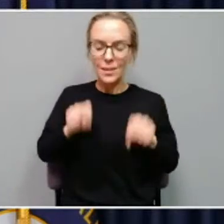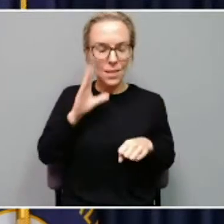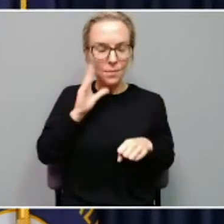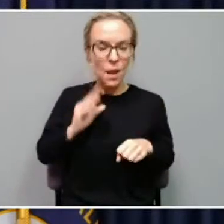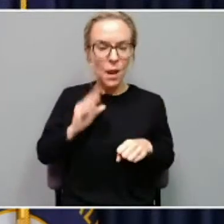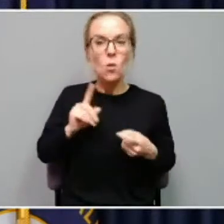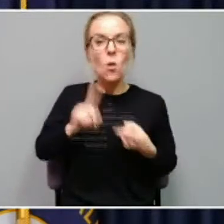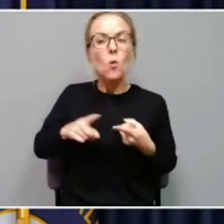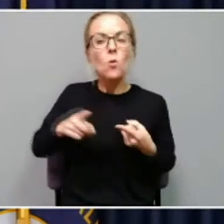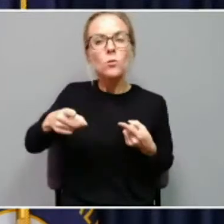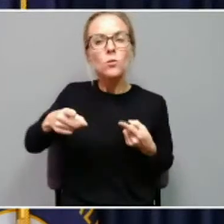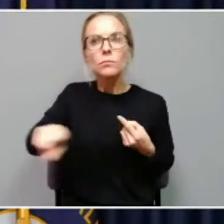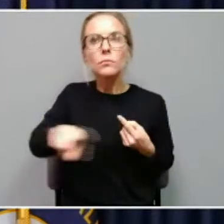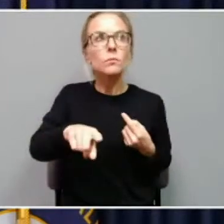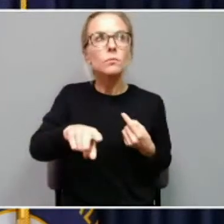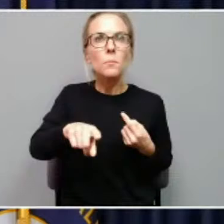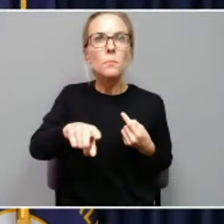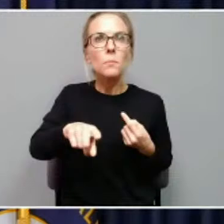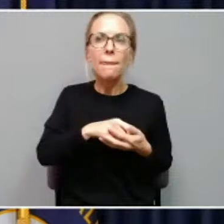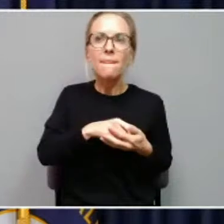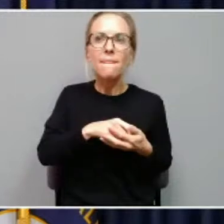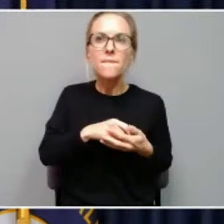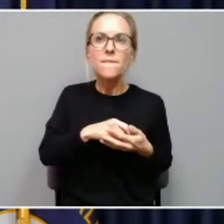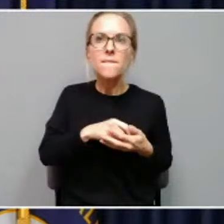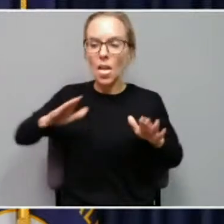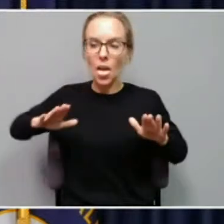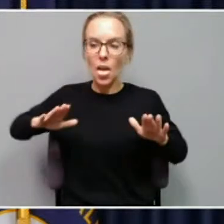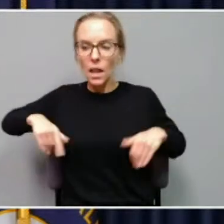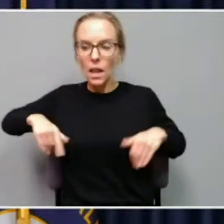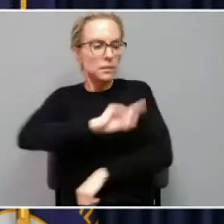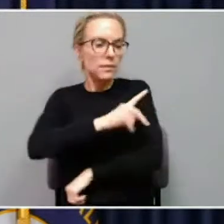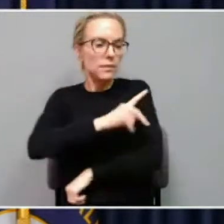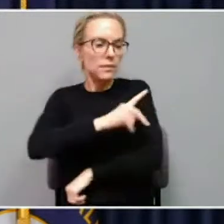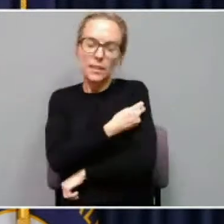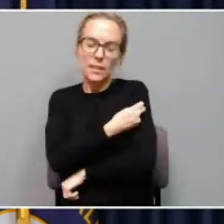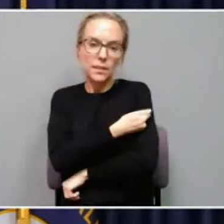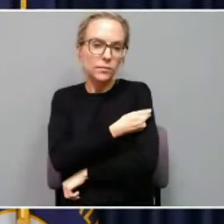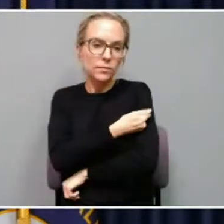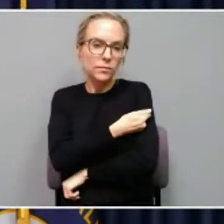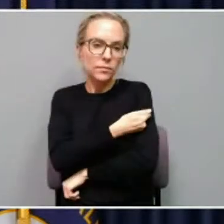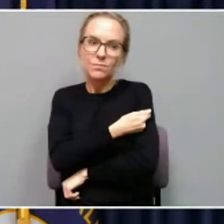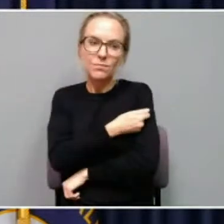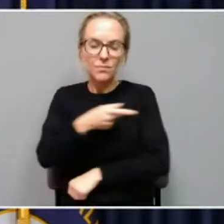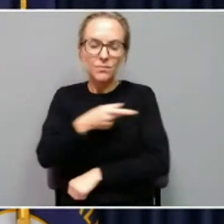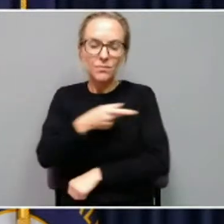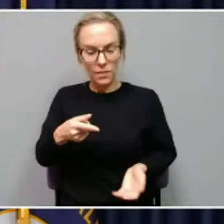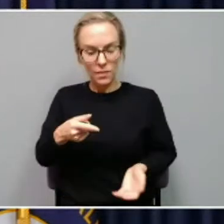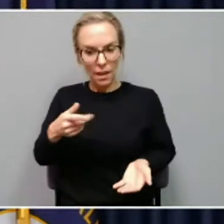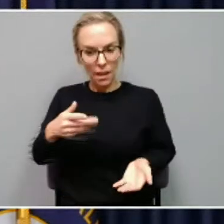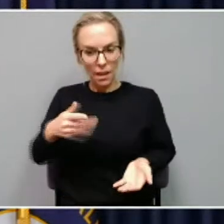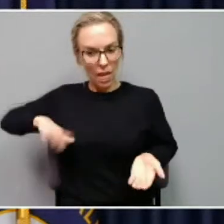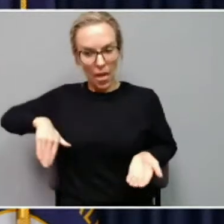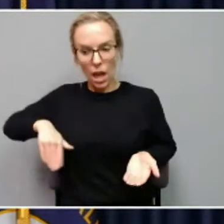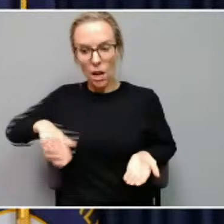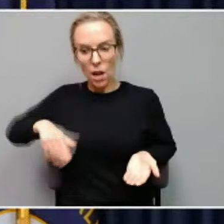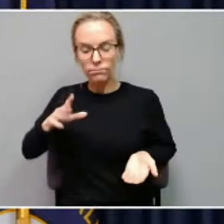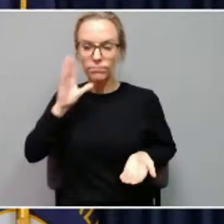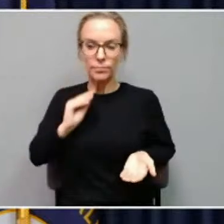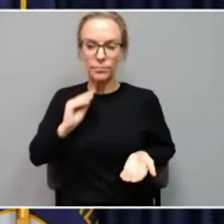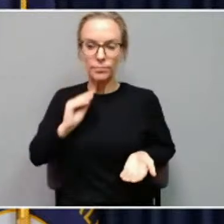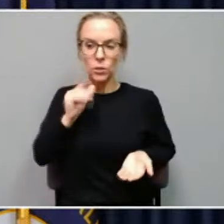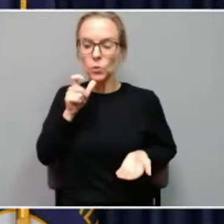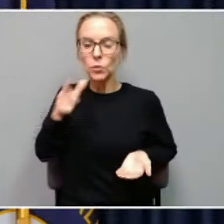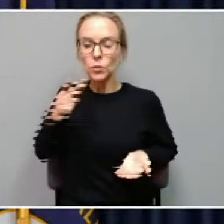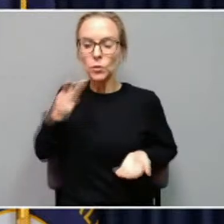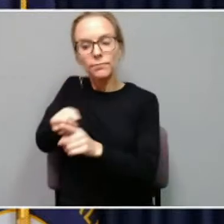who, again, haven't gotten vaccinated yet, if you haven't lost someone due to COVID, just think about the last person